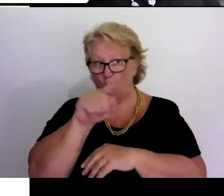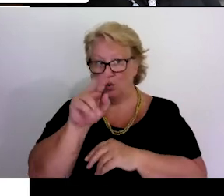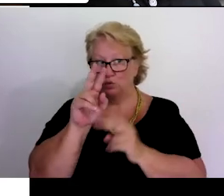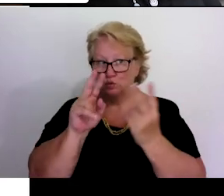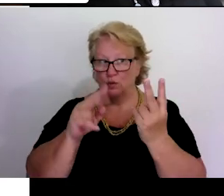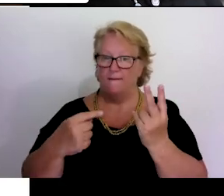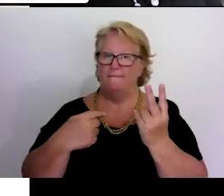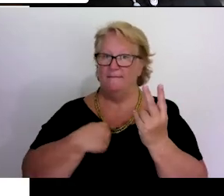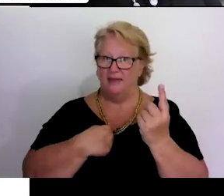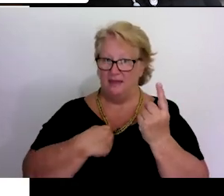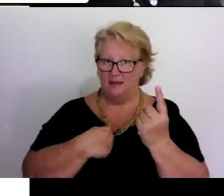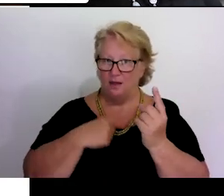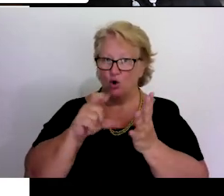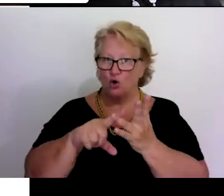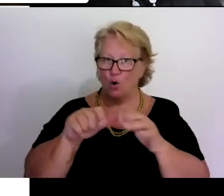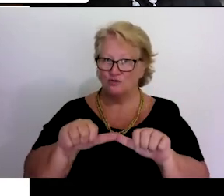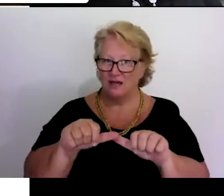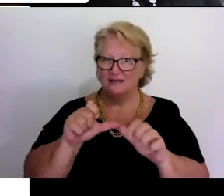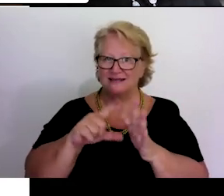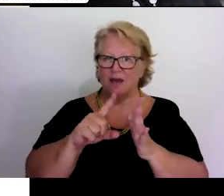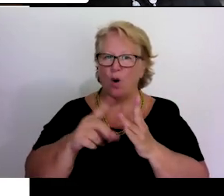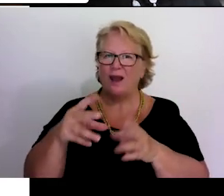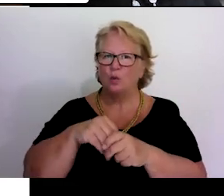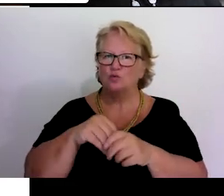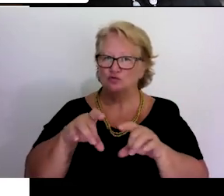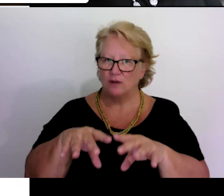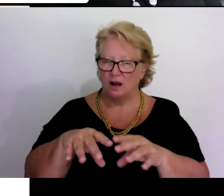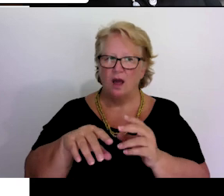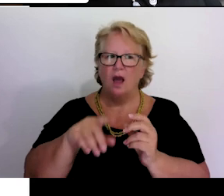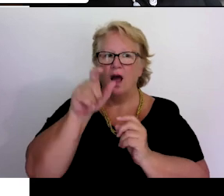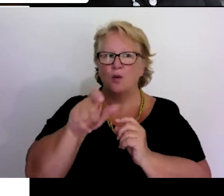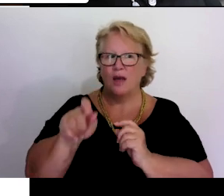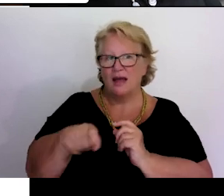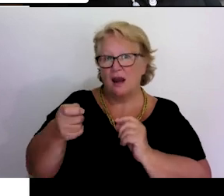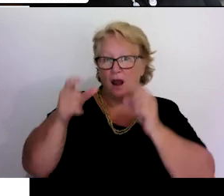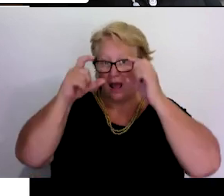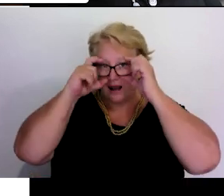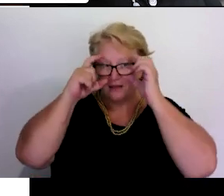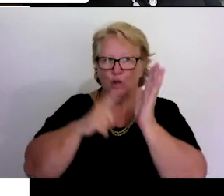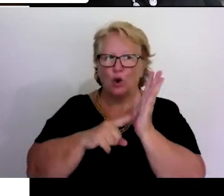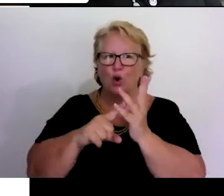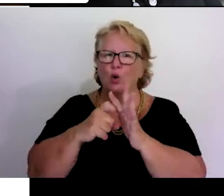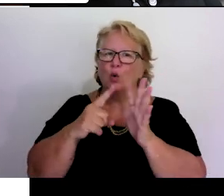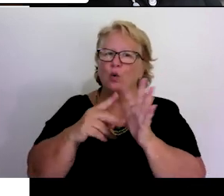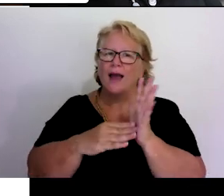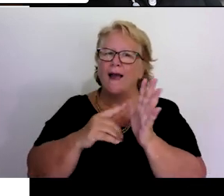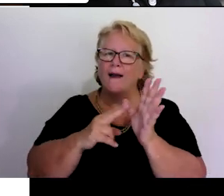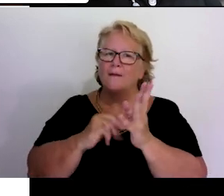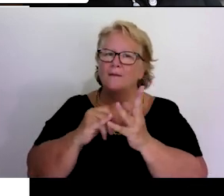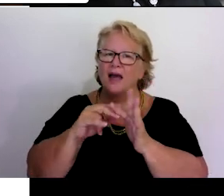of all, there's me. So I'm the CEO of Inclusion Australia. And the person next to me in glasses is Luke Mansfield from the Department of